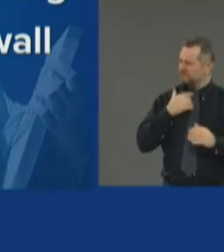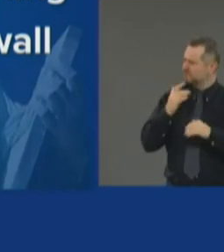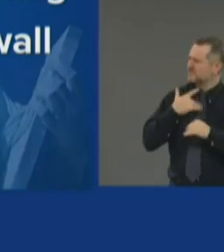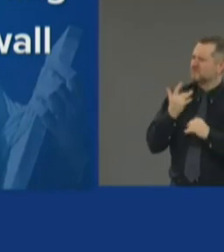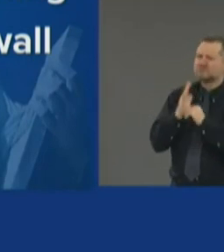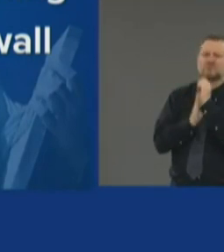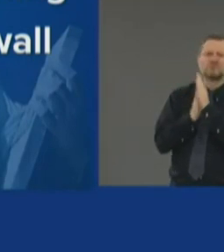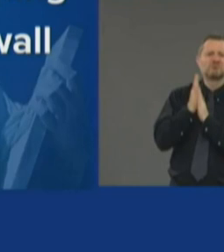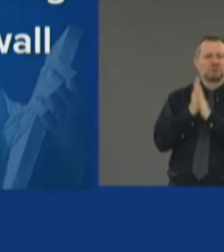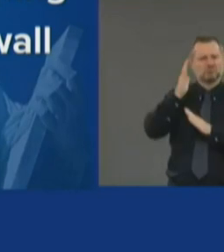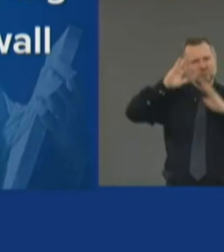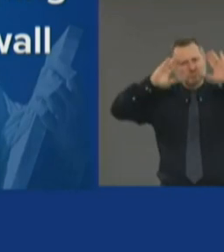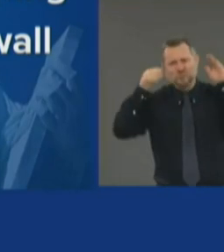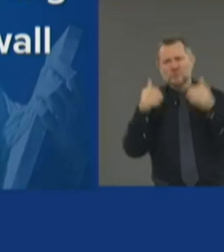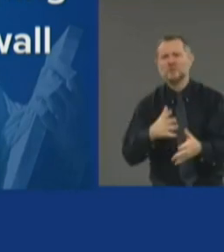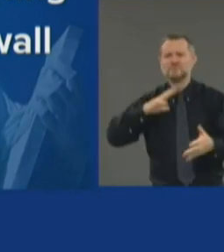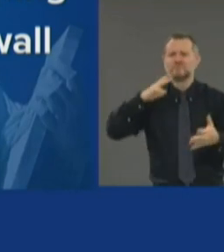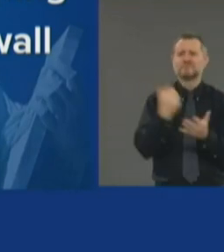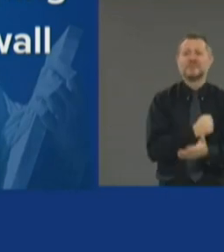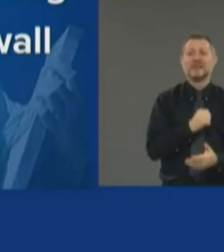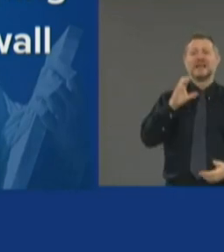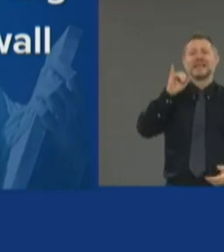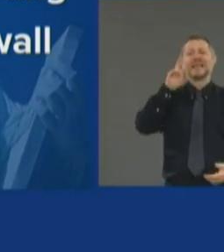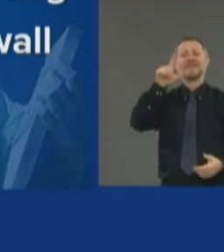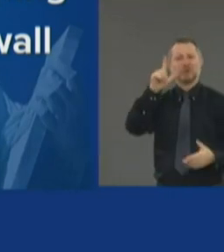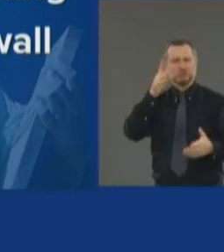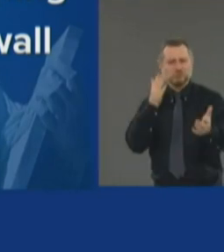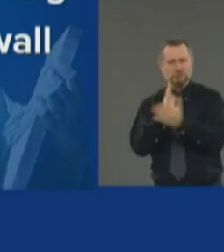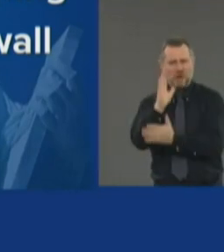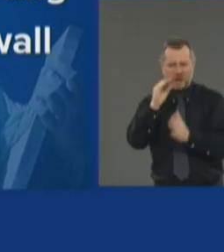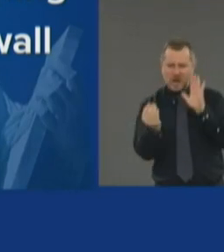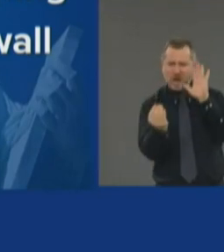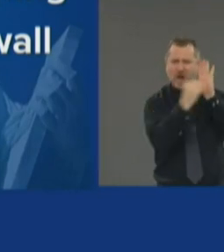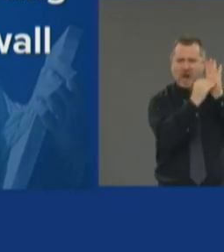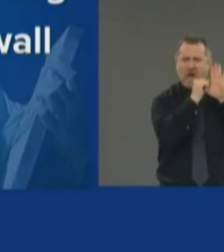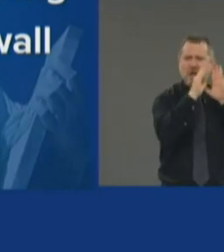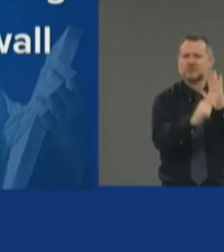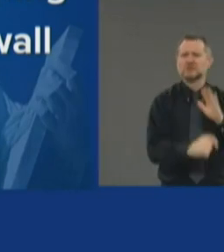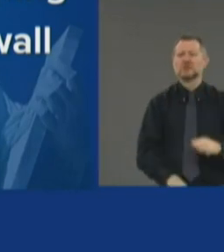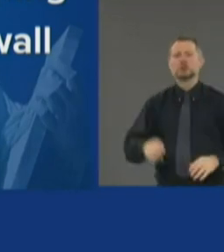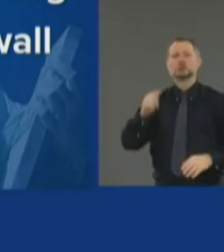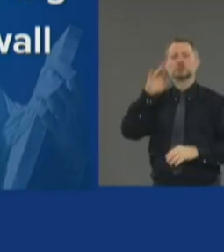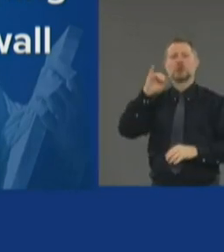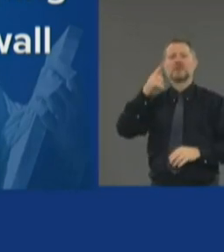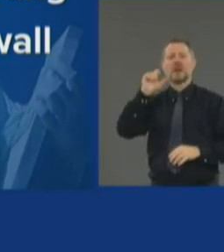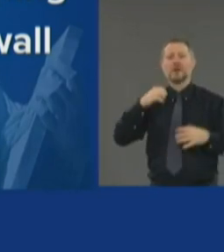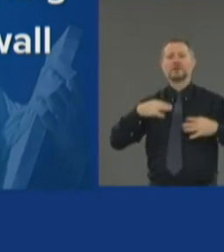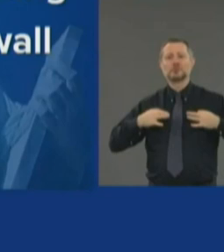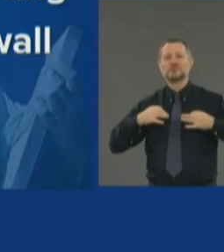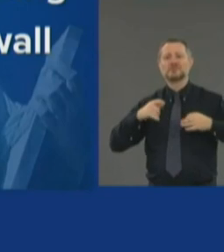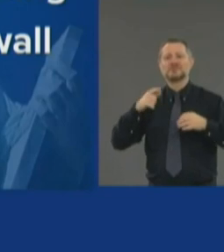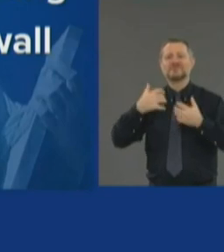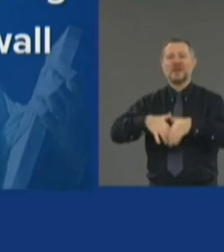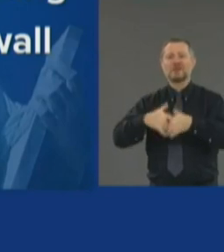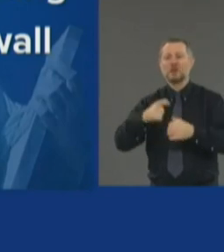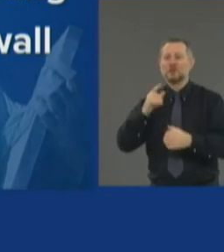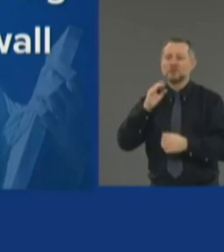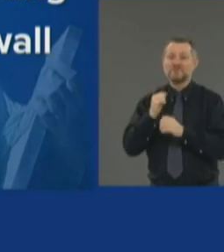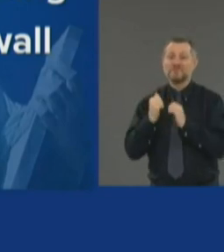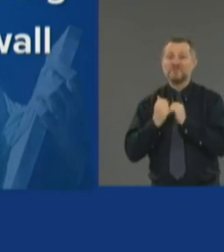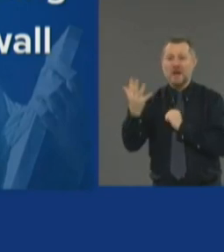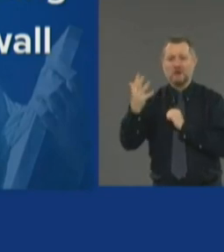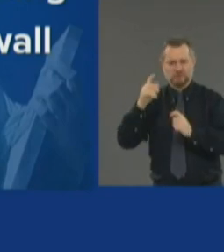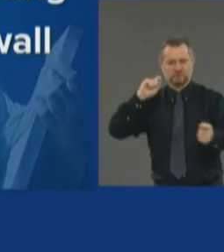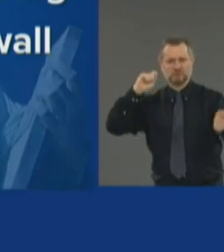That was the Civil Rights Act nationally. That was the Triangle Shirtwaist Factory fire, which changed labor rights in